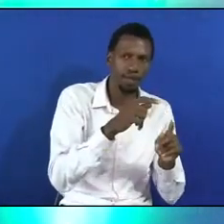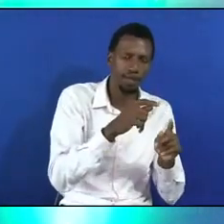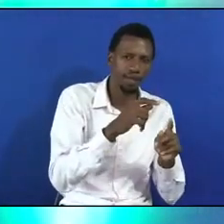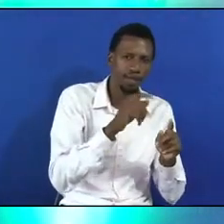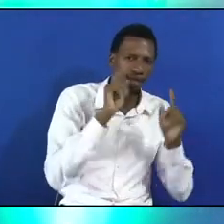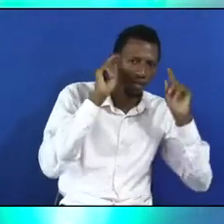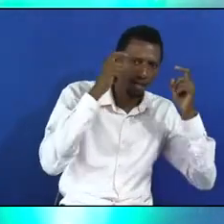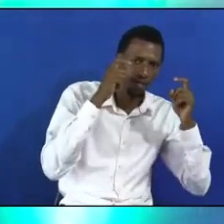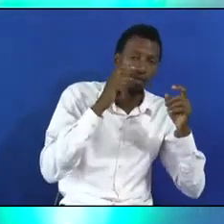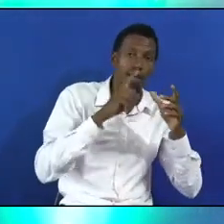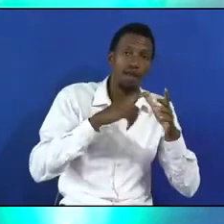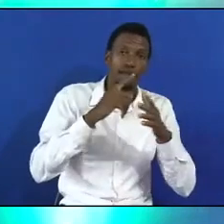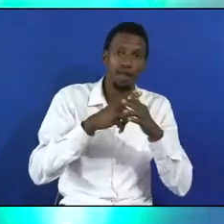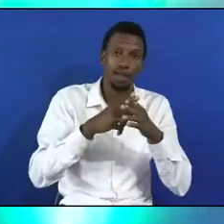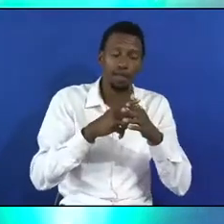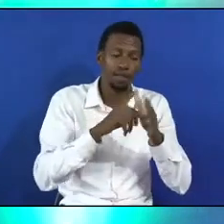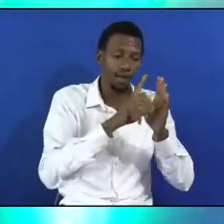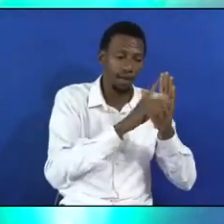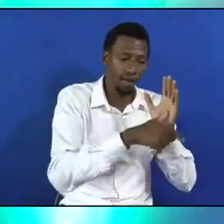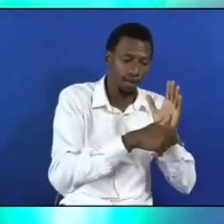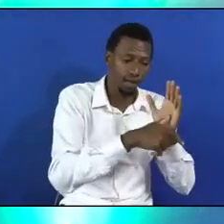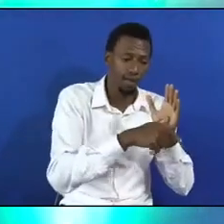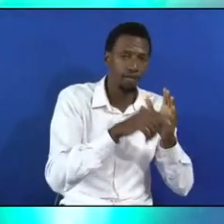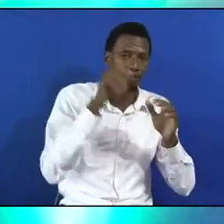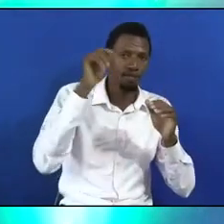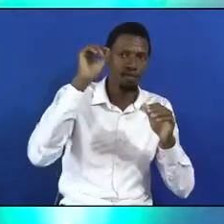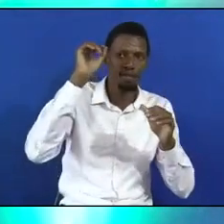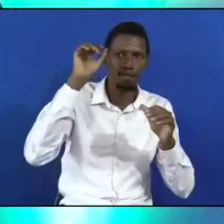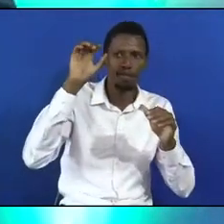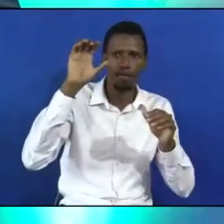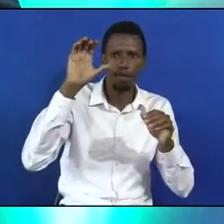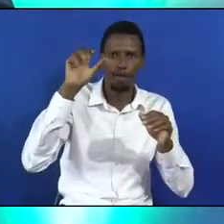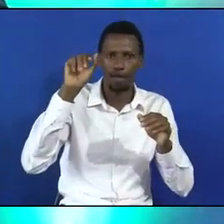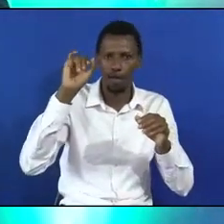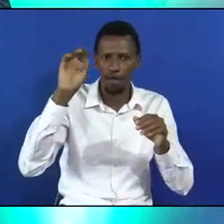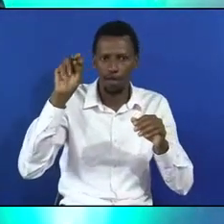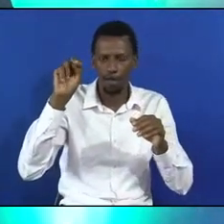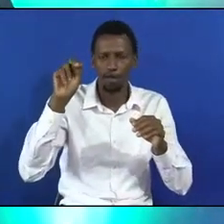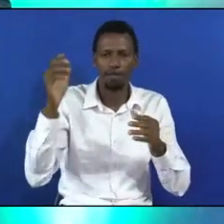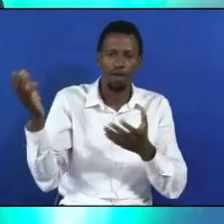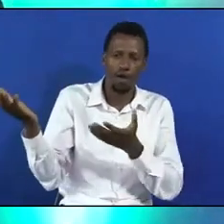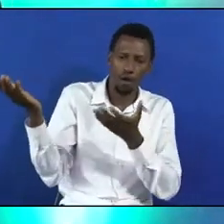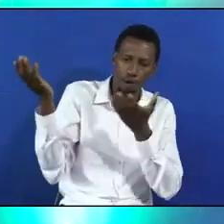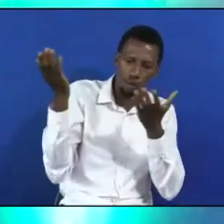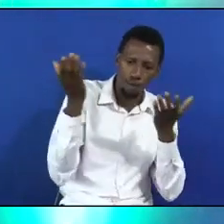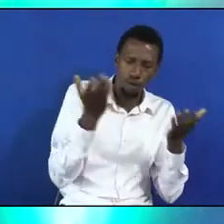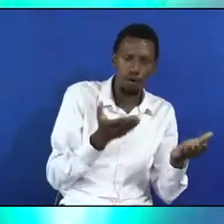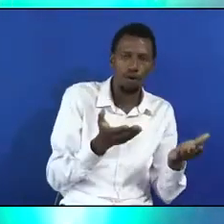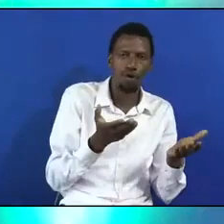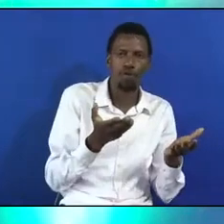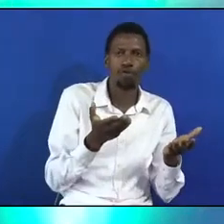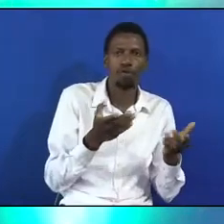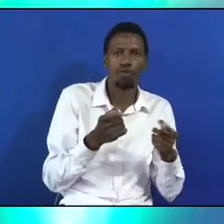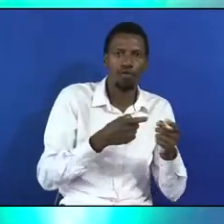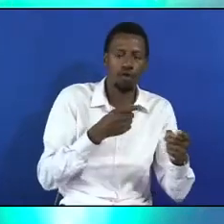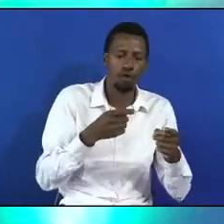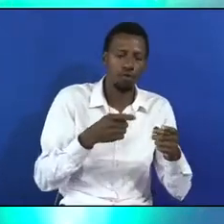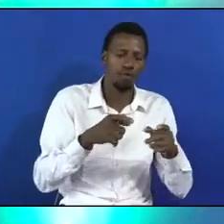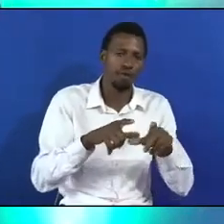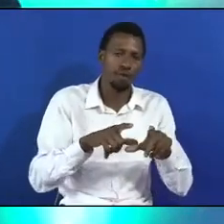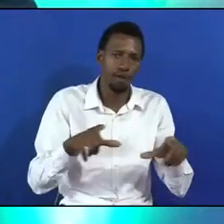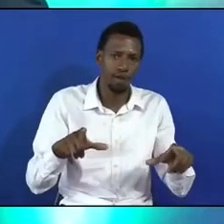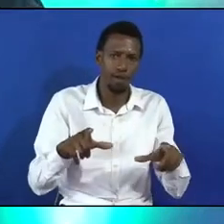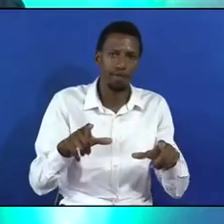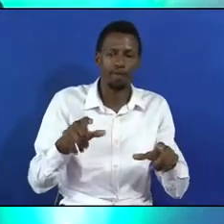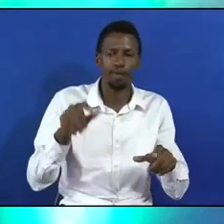offering of the fruit of the ground to the Lord. Abel also brought of the firstborn of his